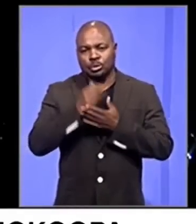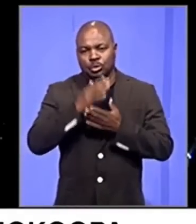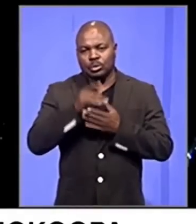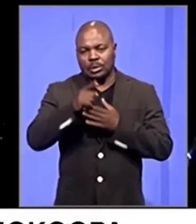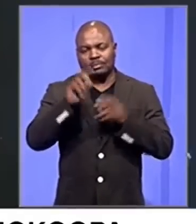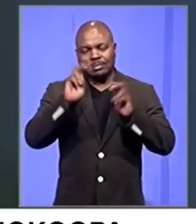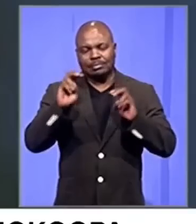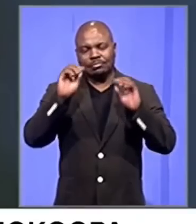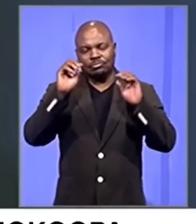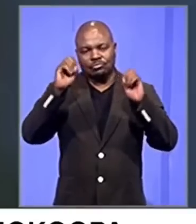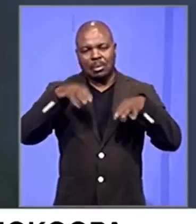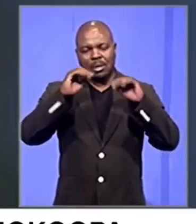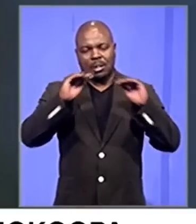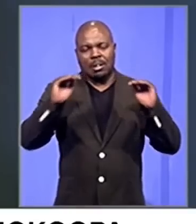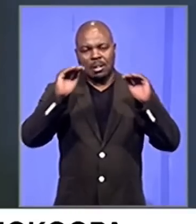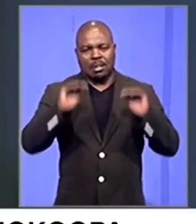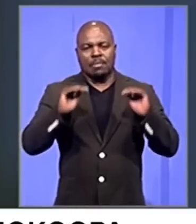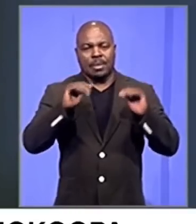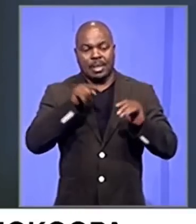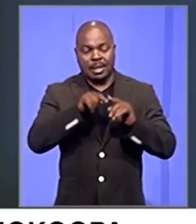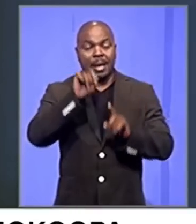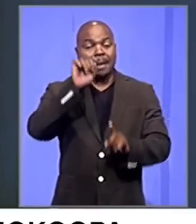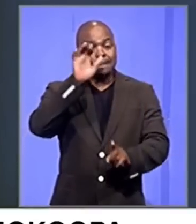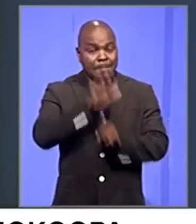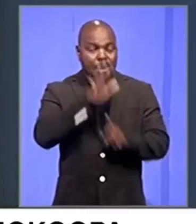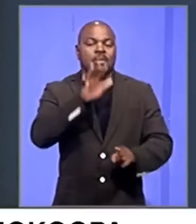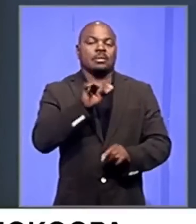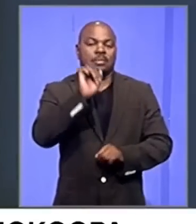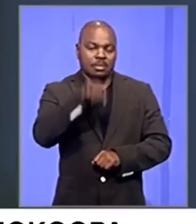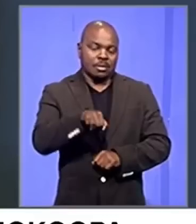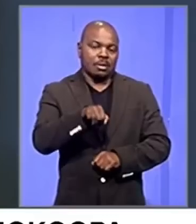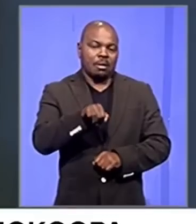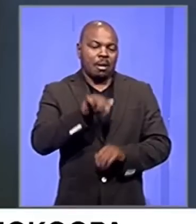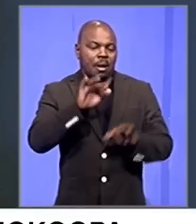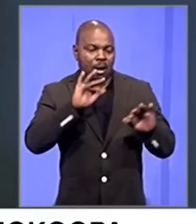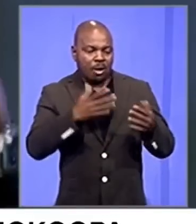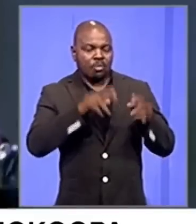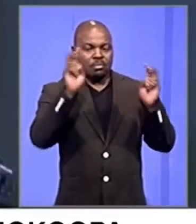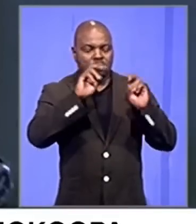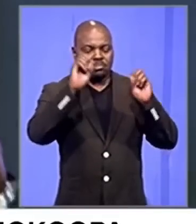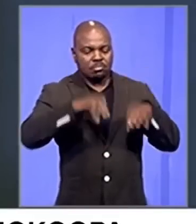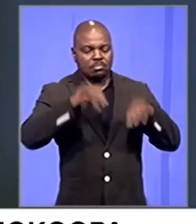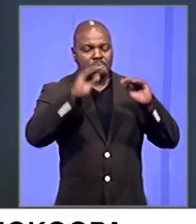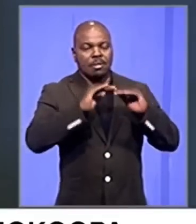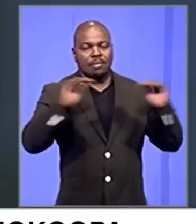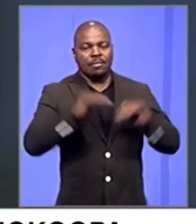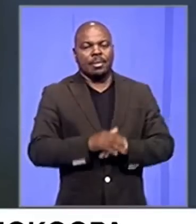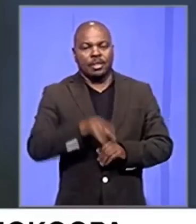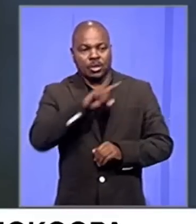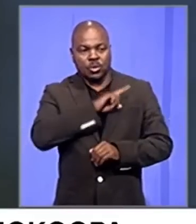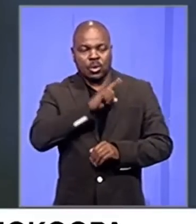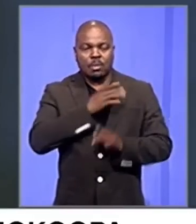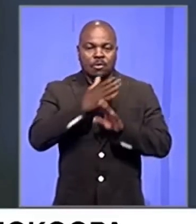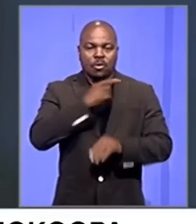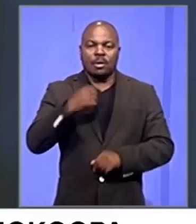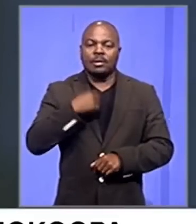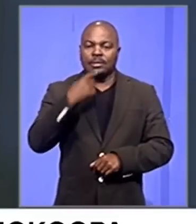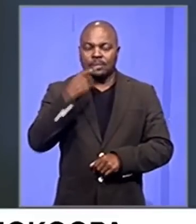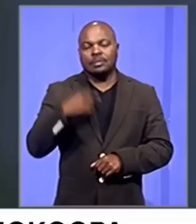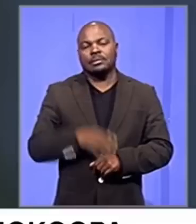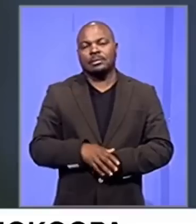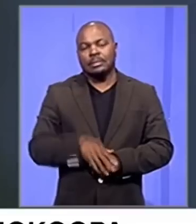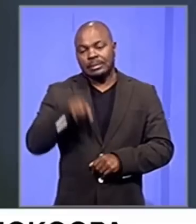of load shedding. So that has got a direct bearing on the intensity of load shedding, and that's why I make the point that is an area